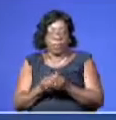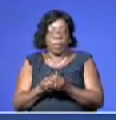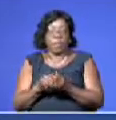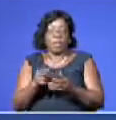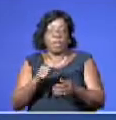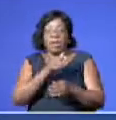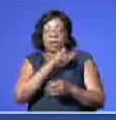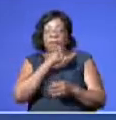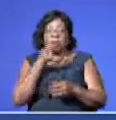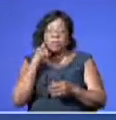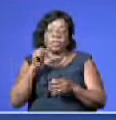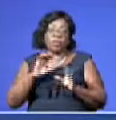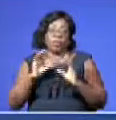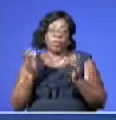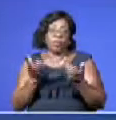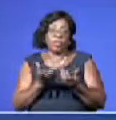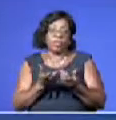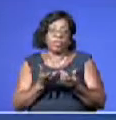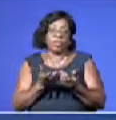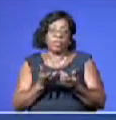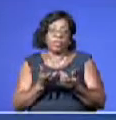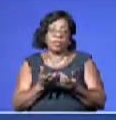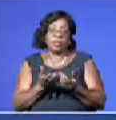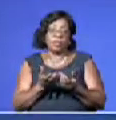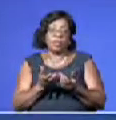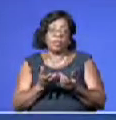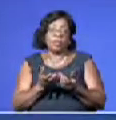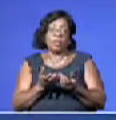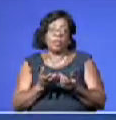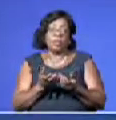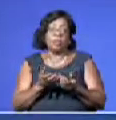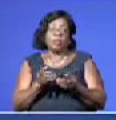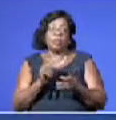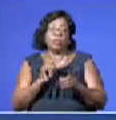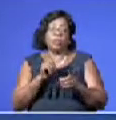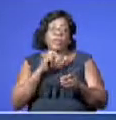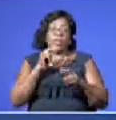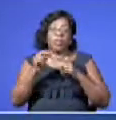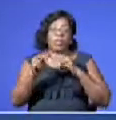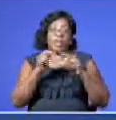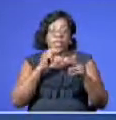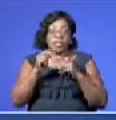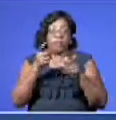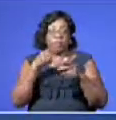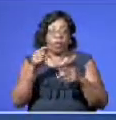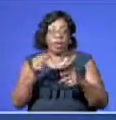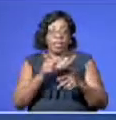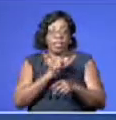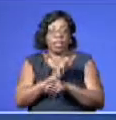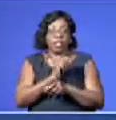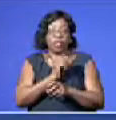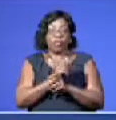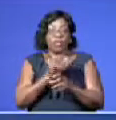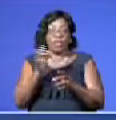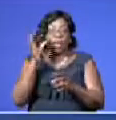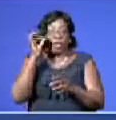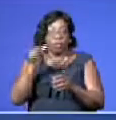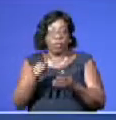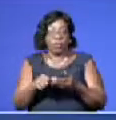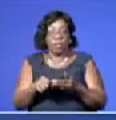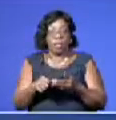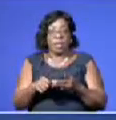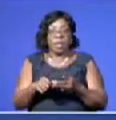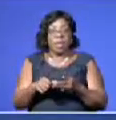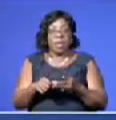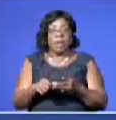Agricultural Corporation after the union accused management of evading negotiations for an industrial agreement. Union President Thomas